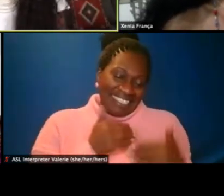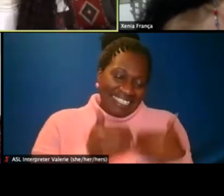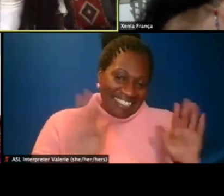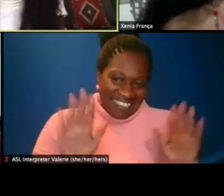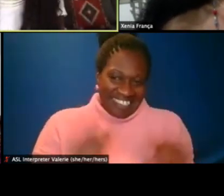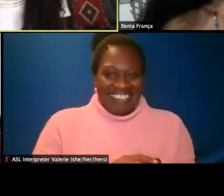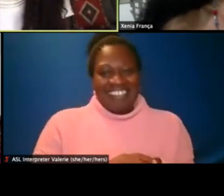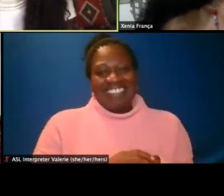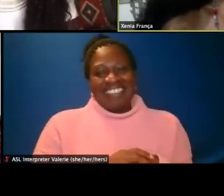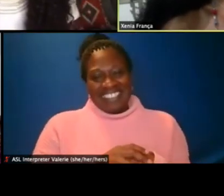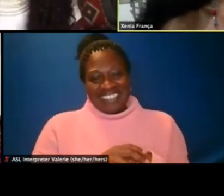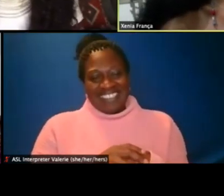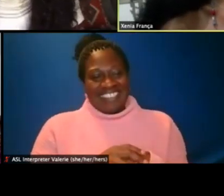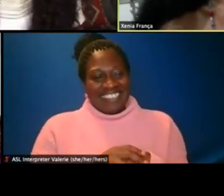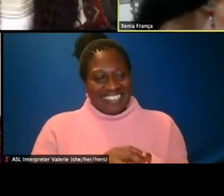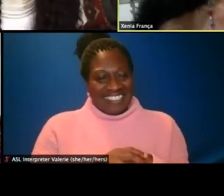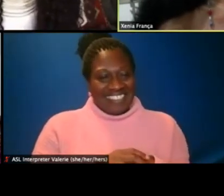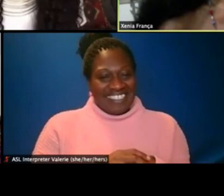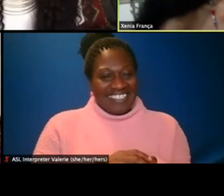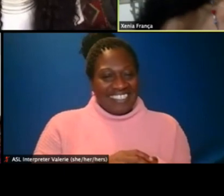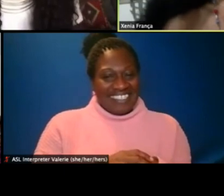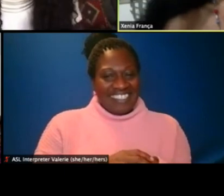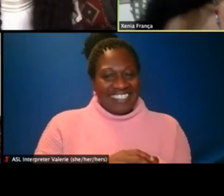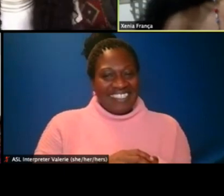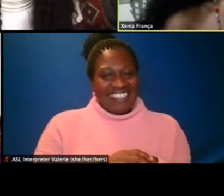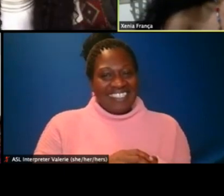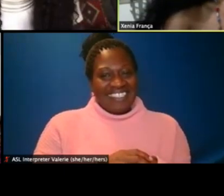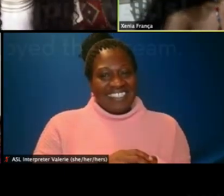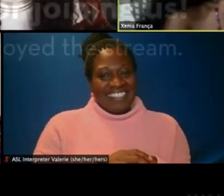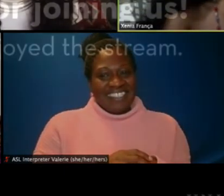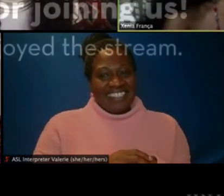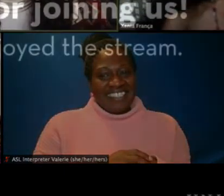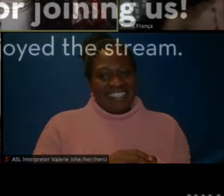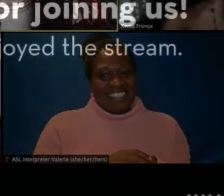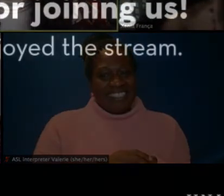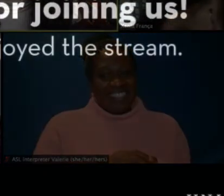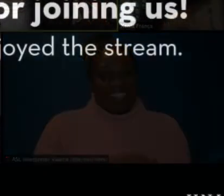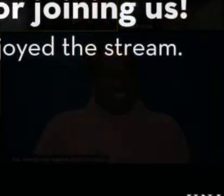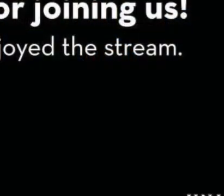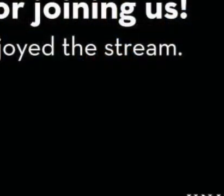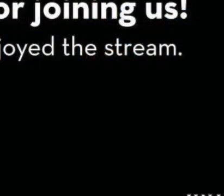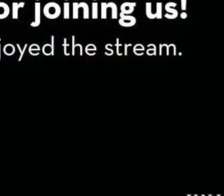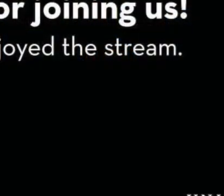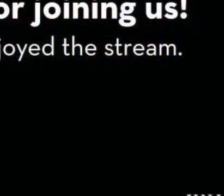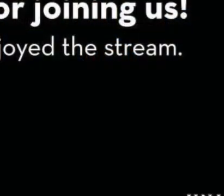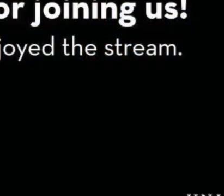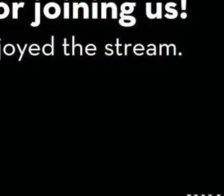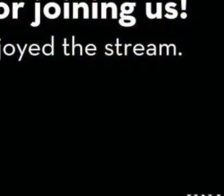James?